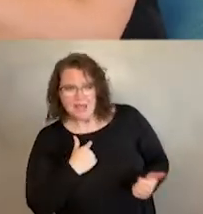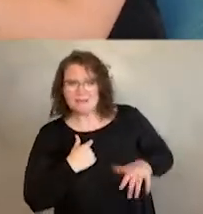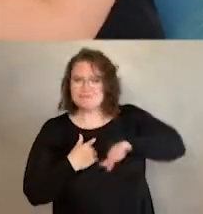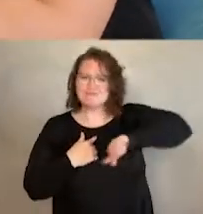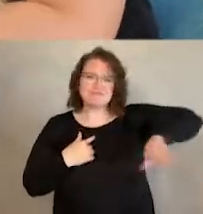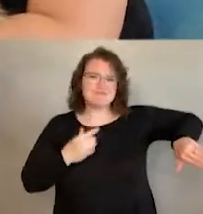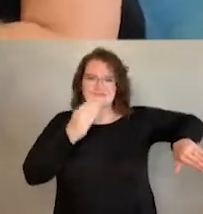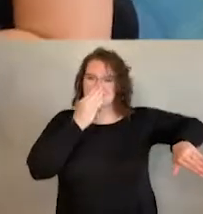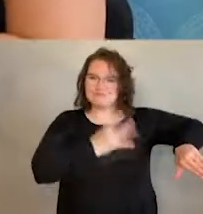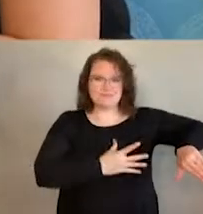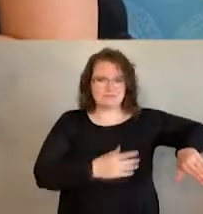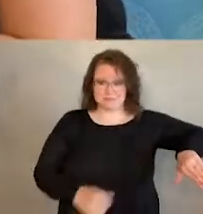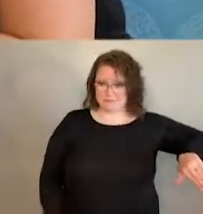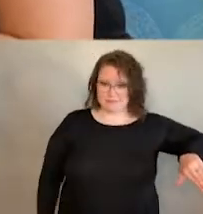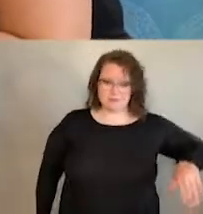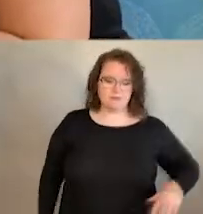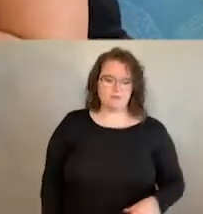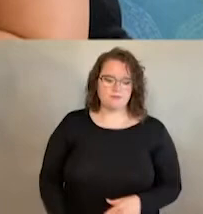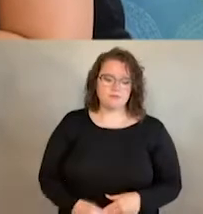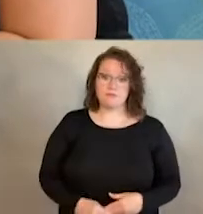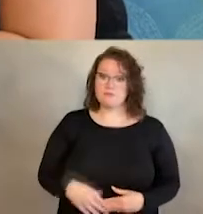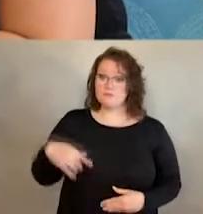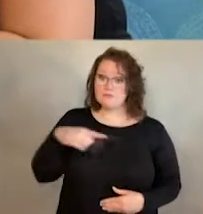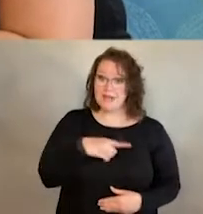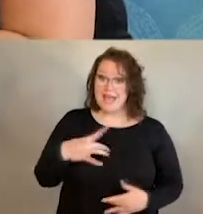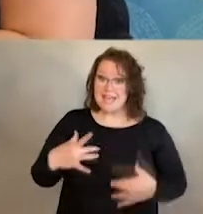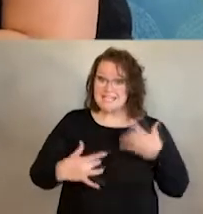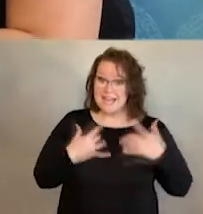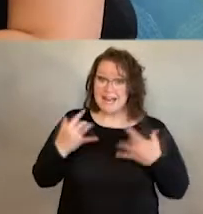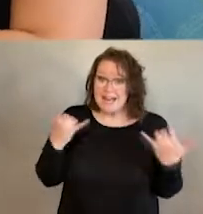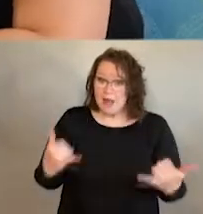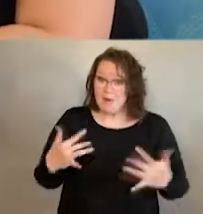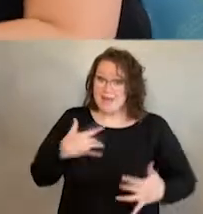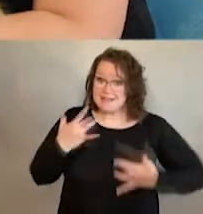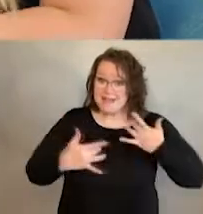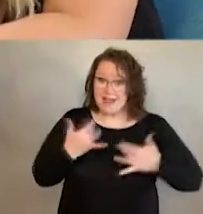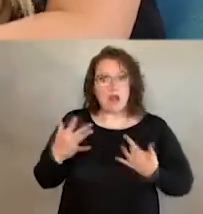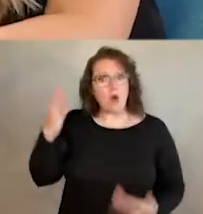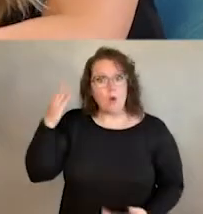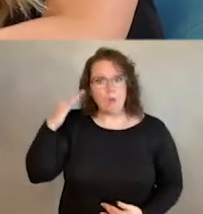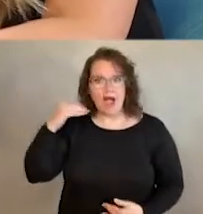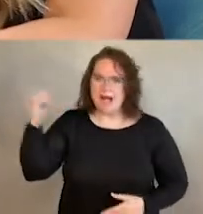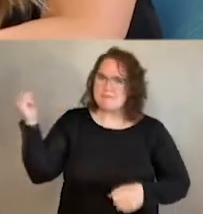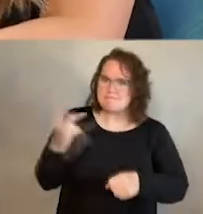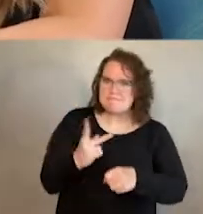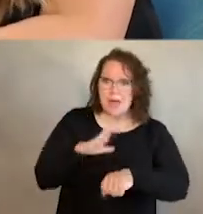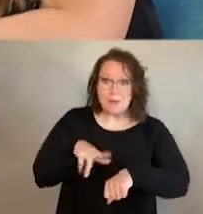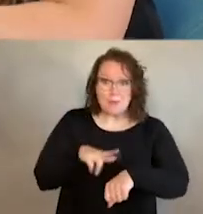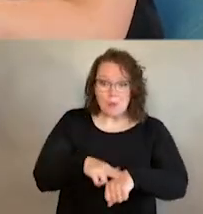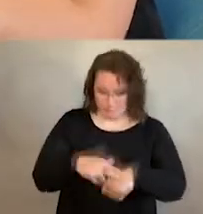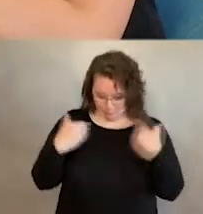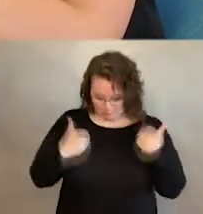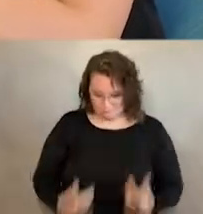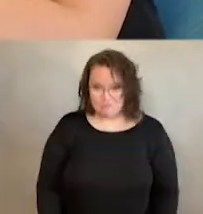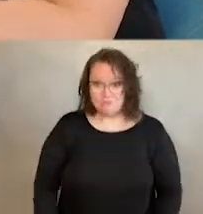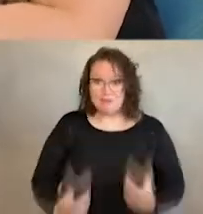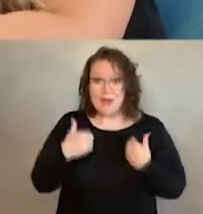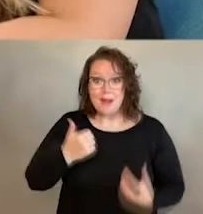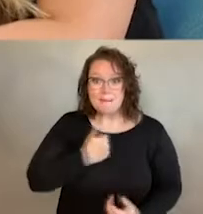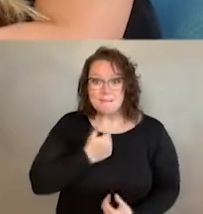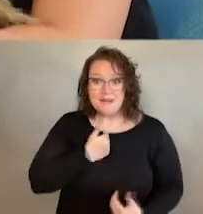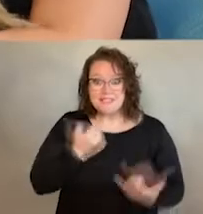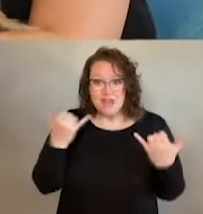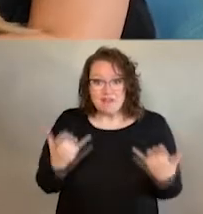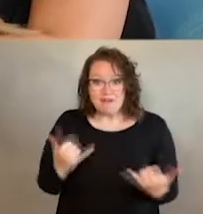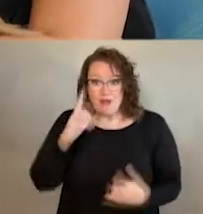excited because she was back to herself. She also was relieved